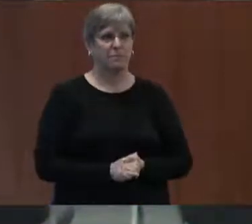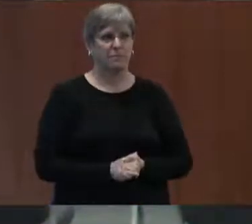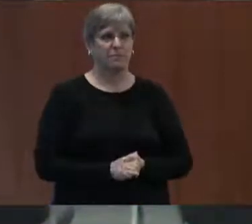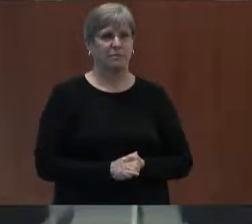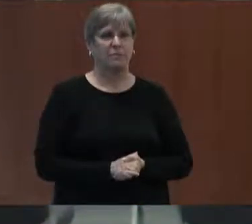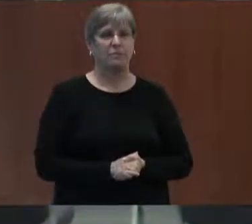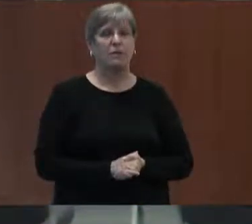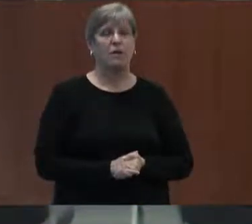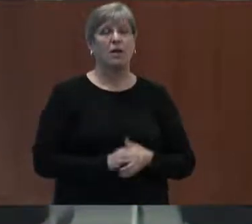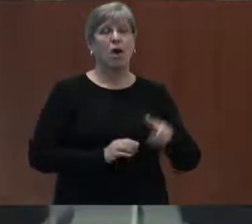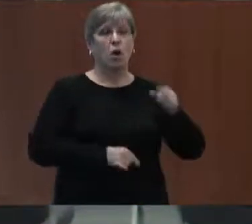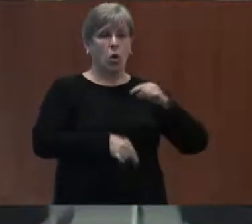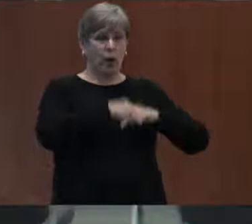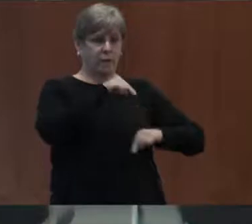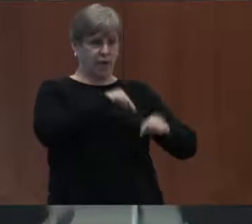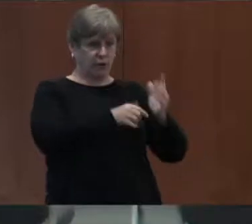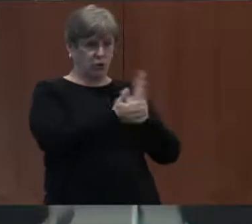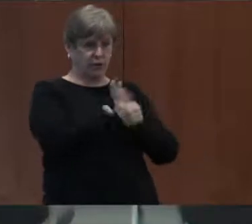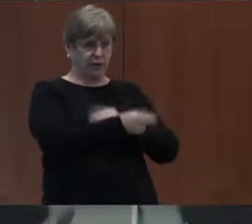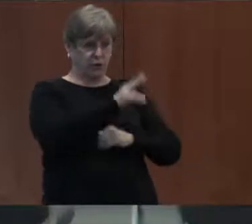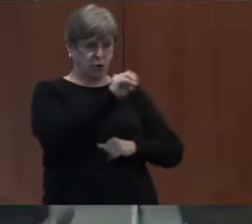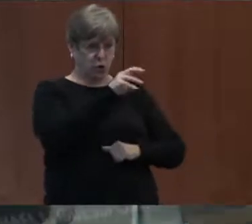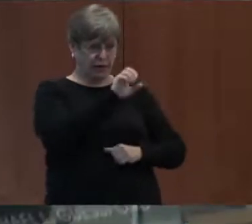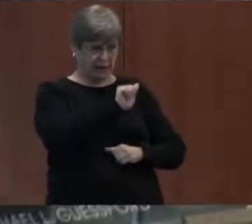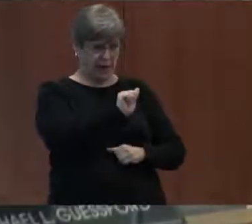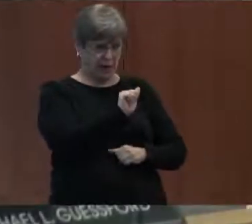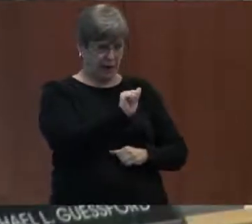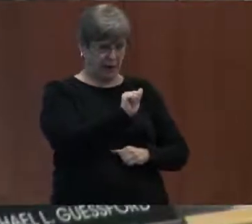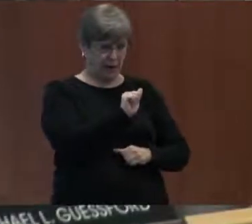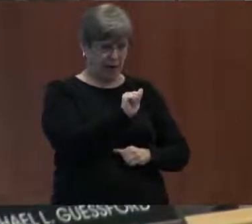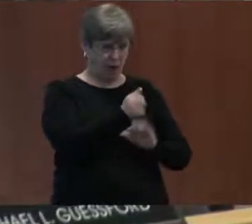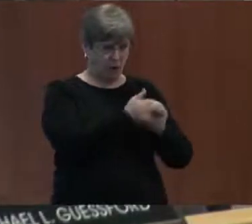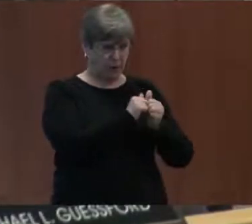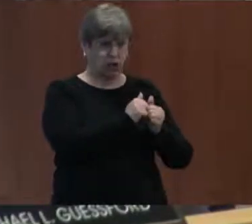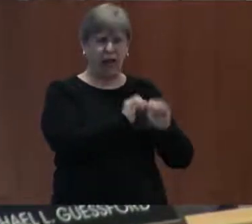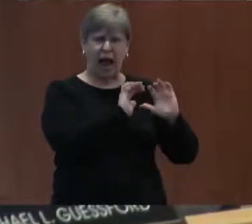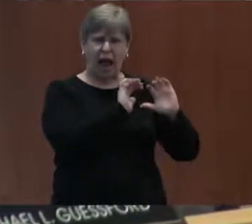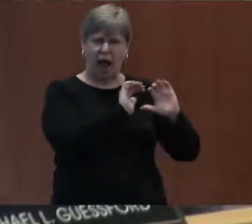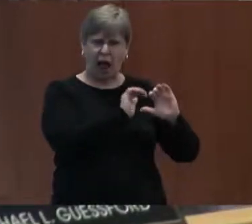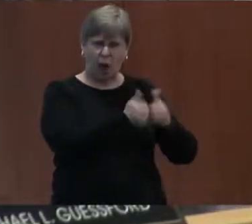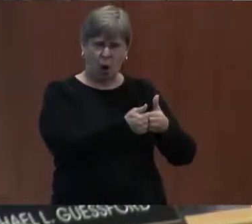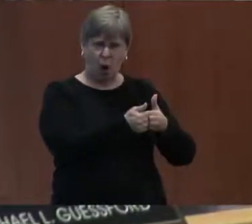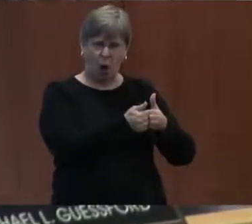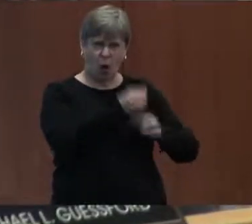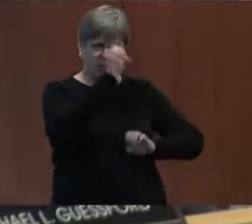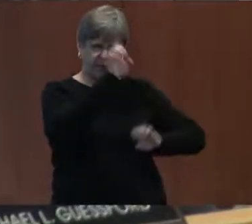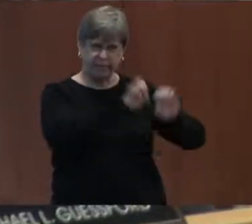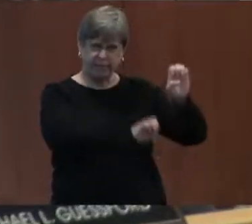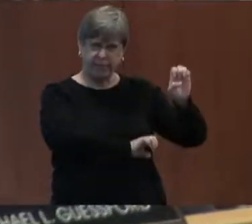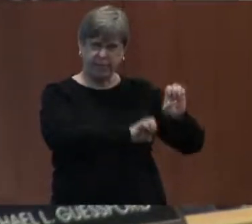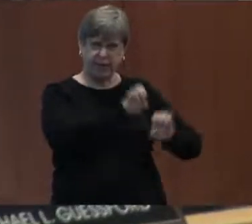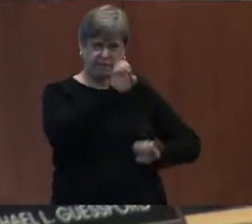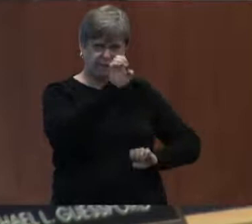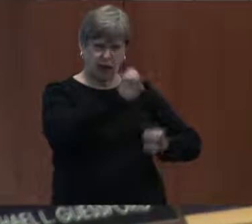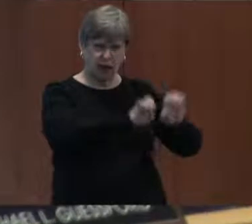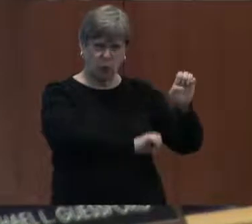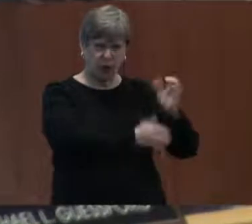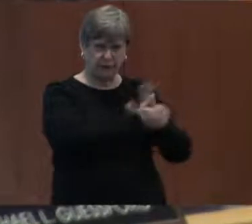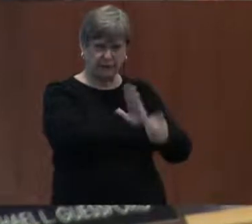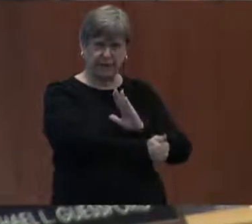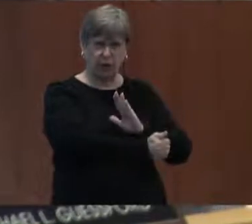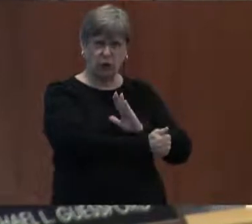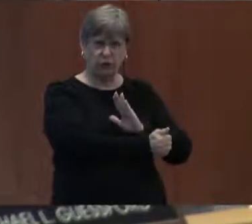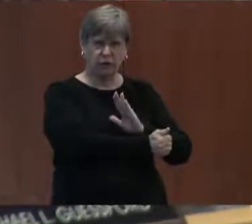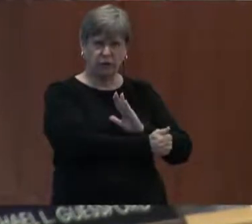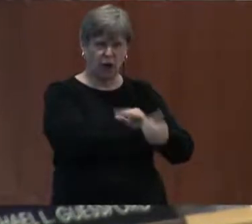Going back to the Skills USA, how do they assess the skills in,